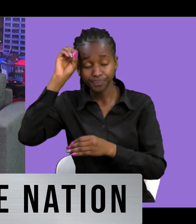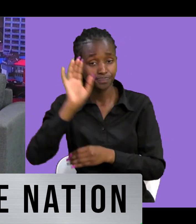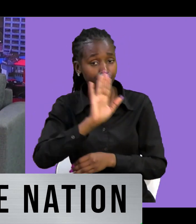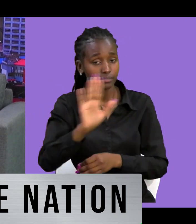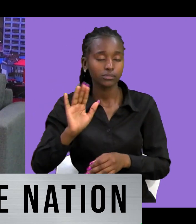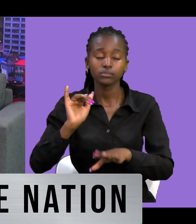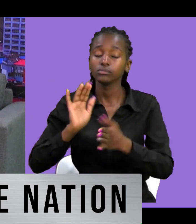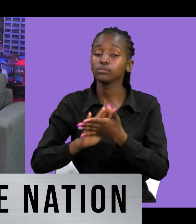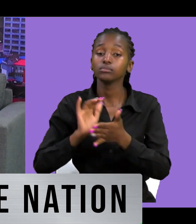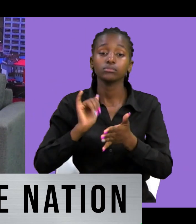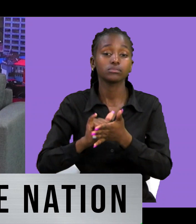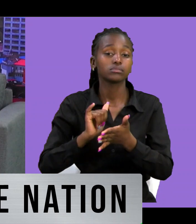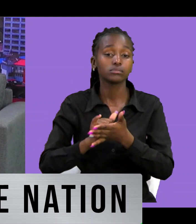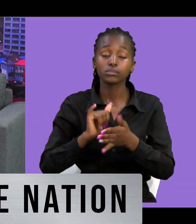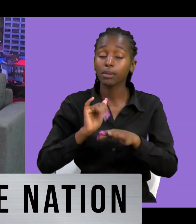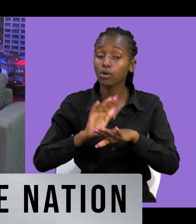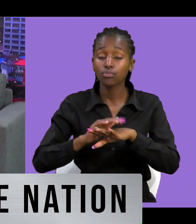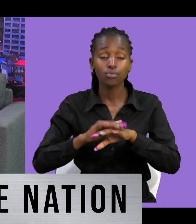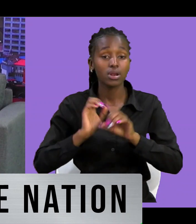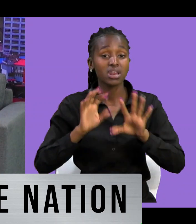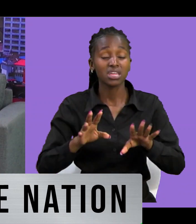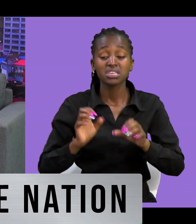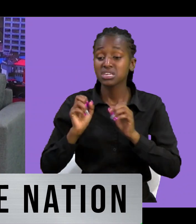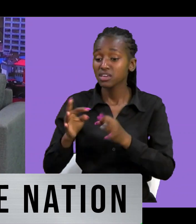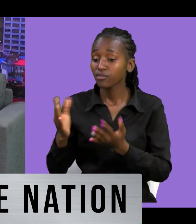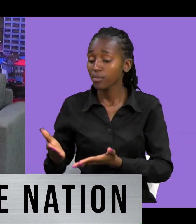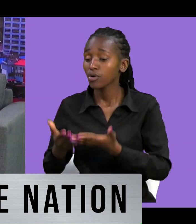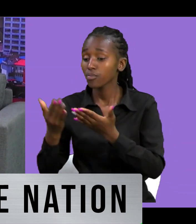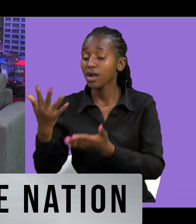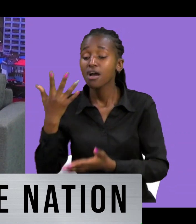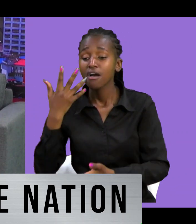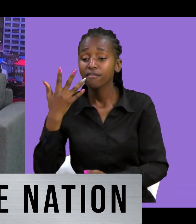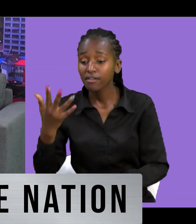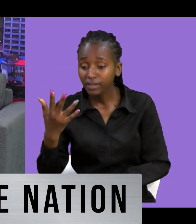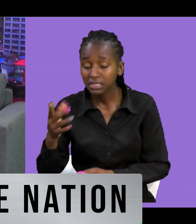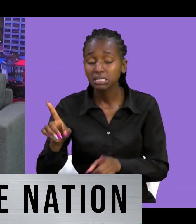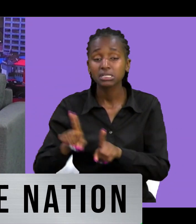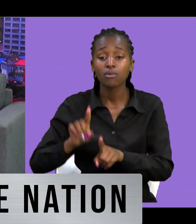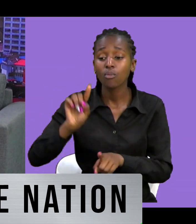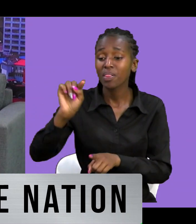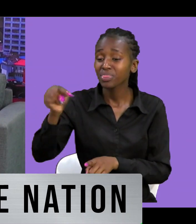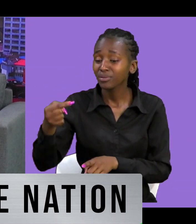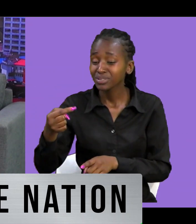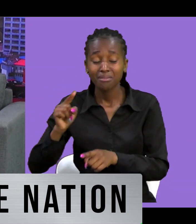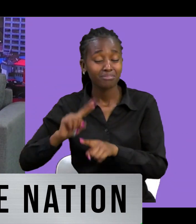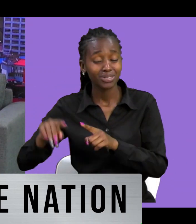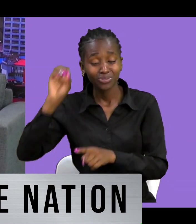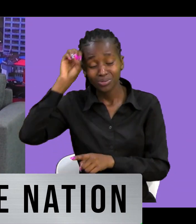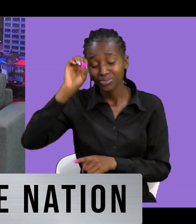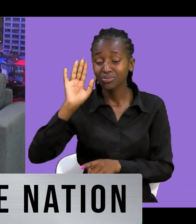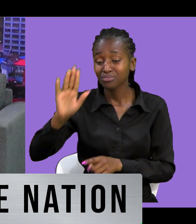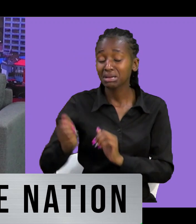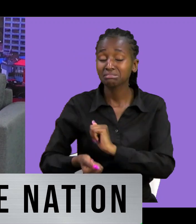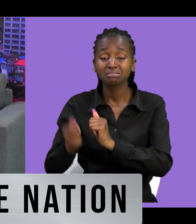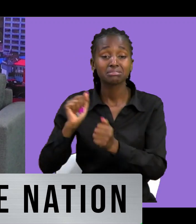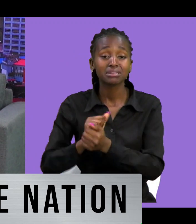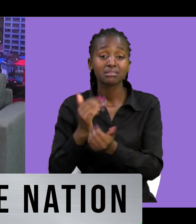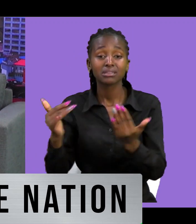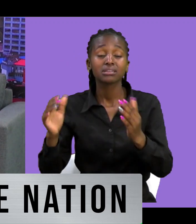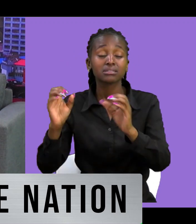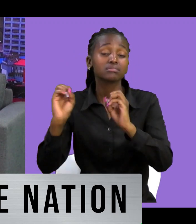might be given 500 shillings or 1,000 bob, but know that your opinion is there to shape the country in the